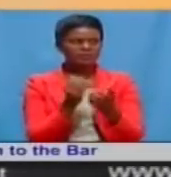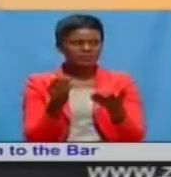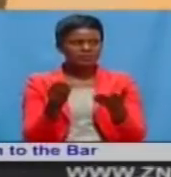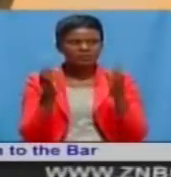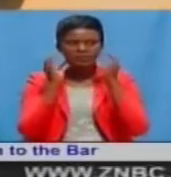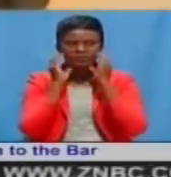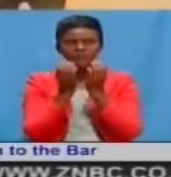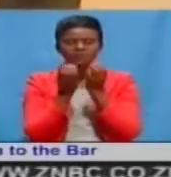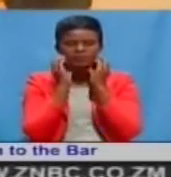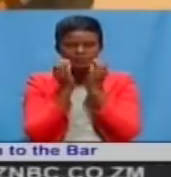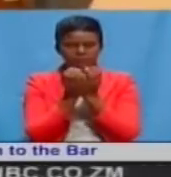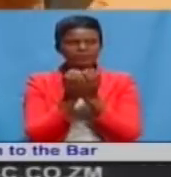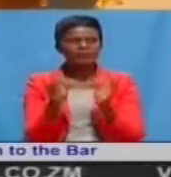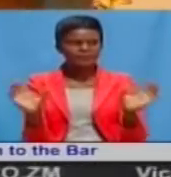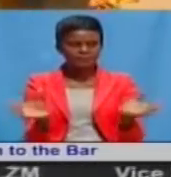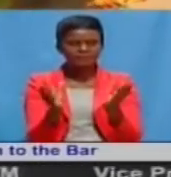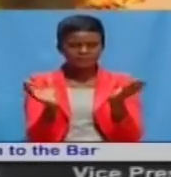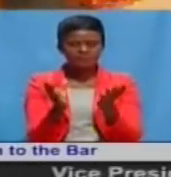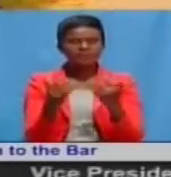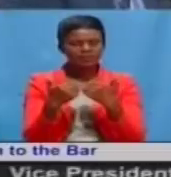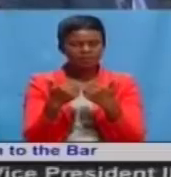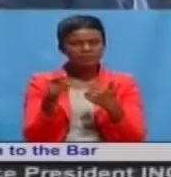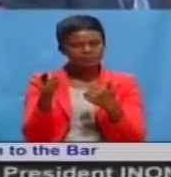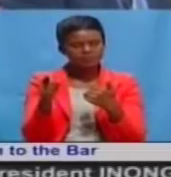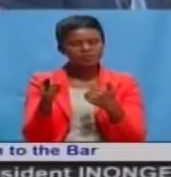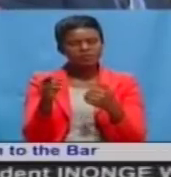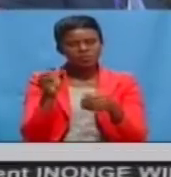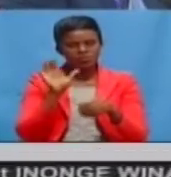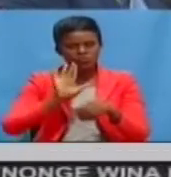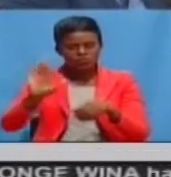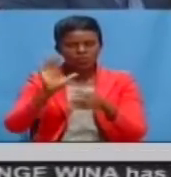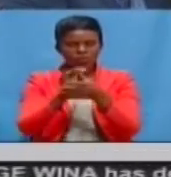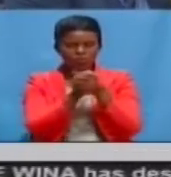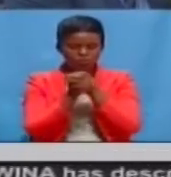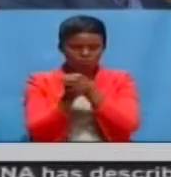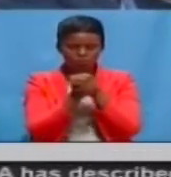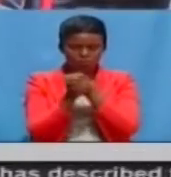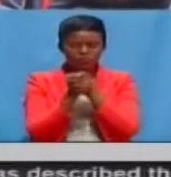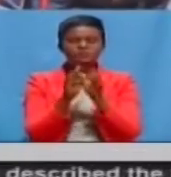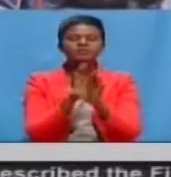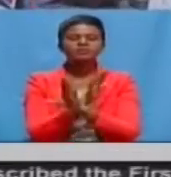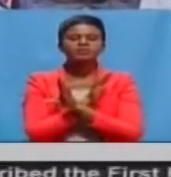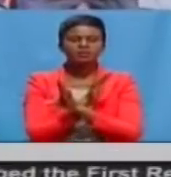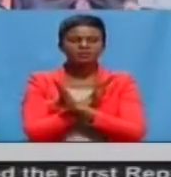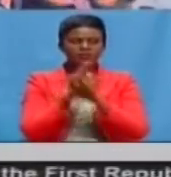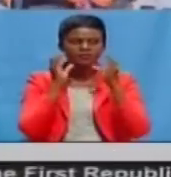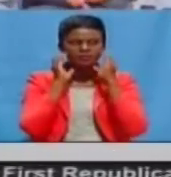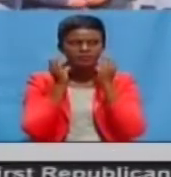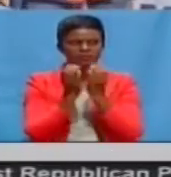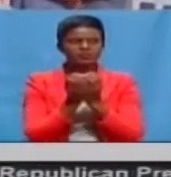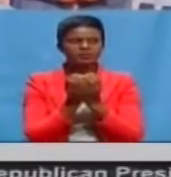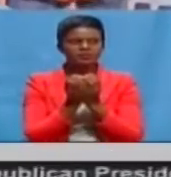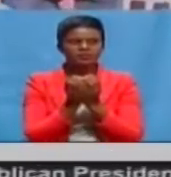in Mozambique will enhance further the existing bilateral relationship between Zambia and